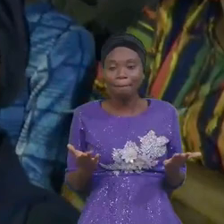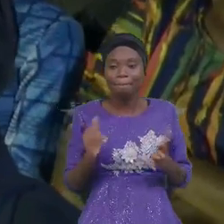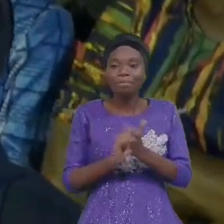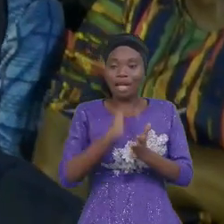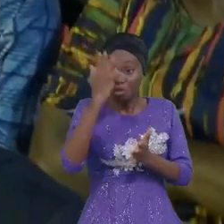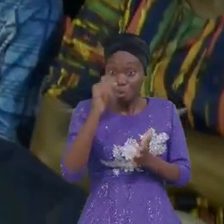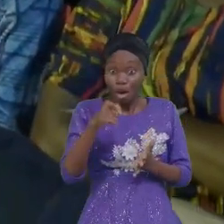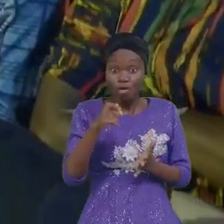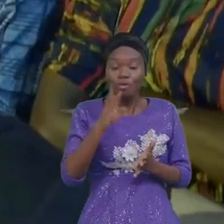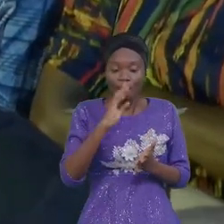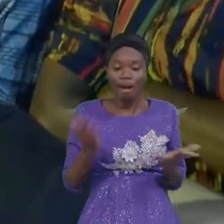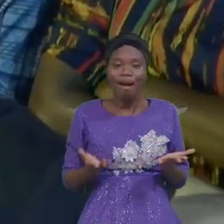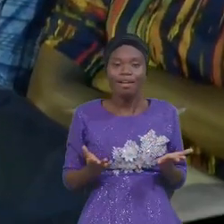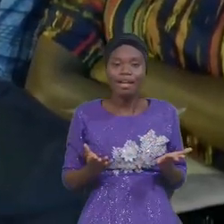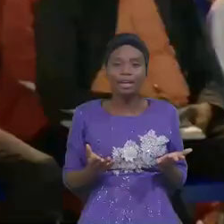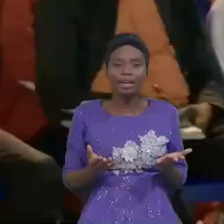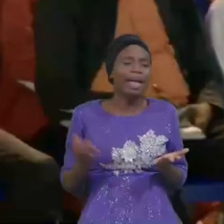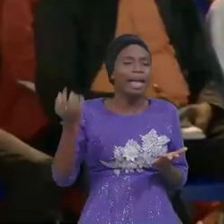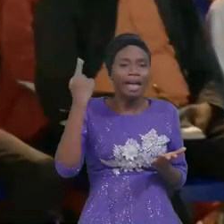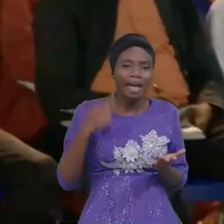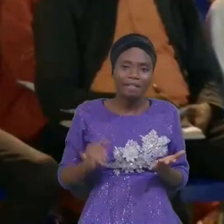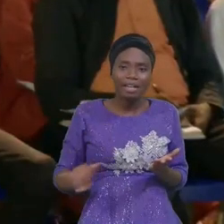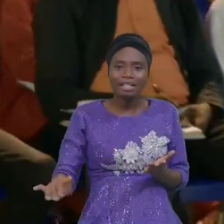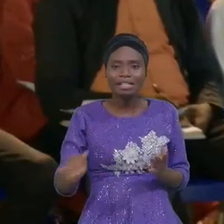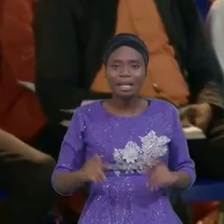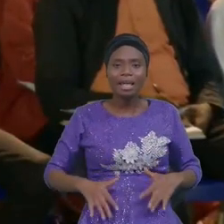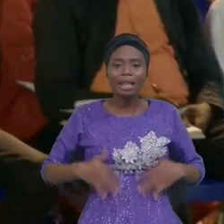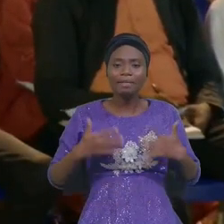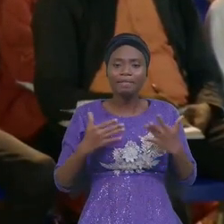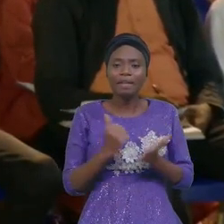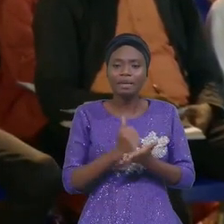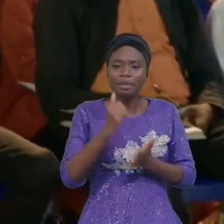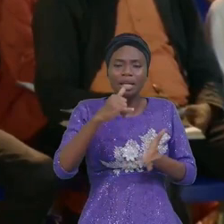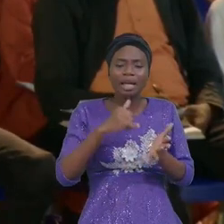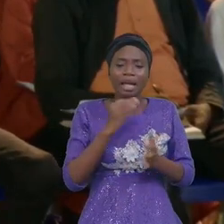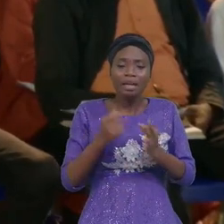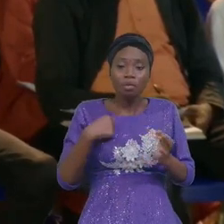you're here. Everlasting life. If we come here